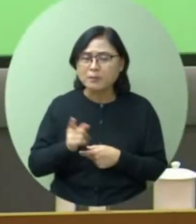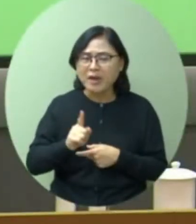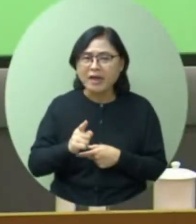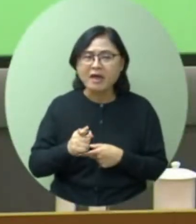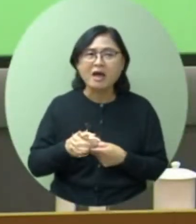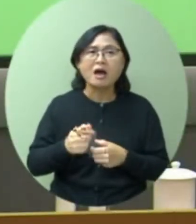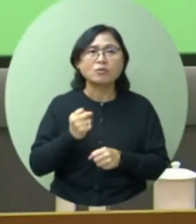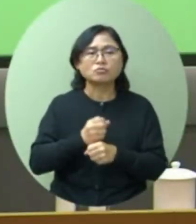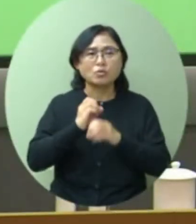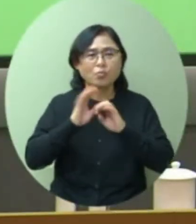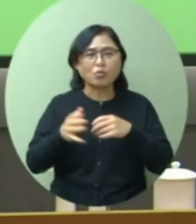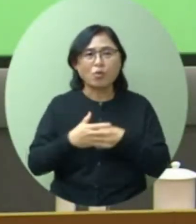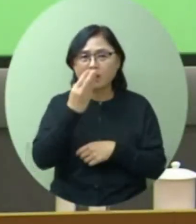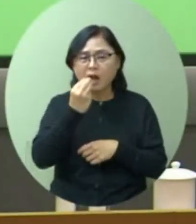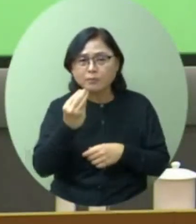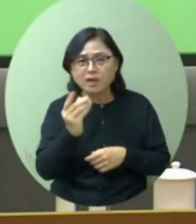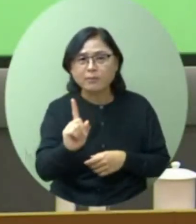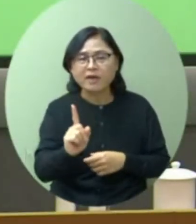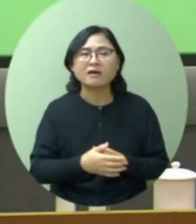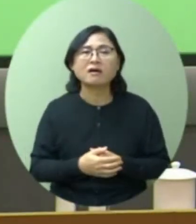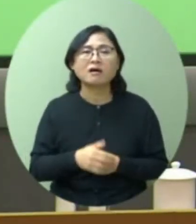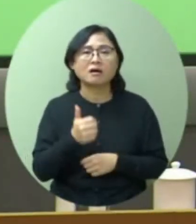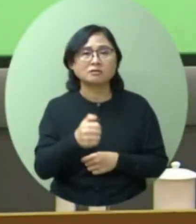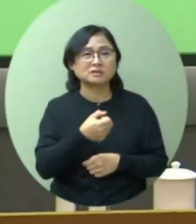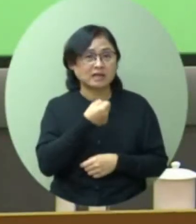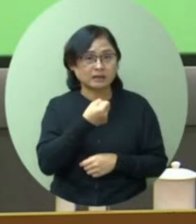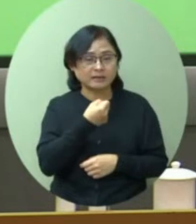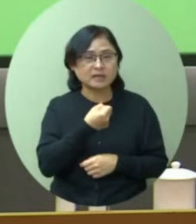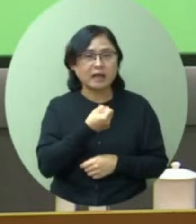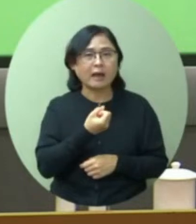Well, first of all,